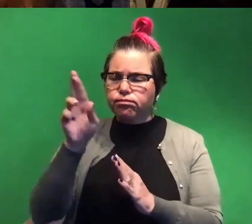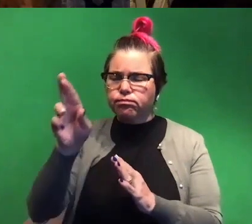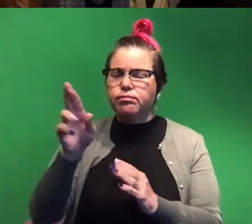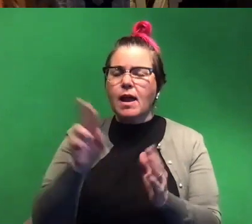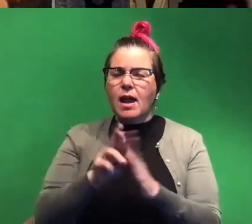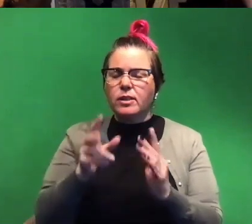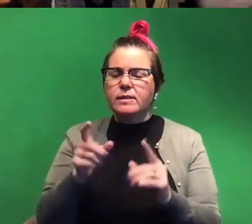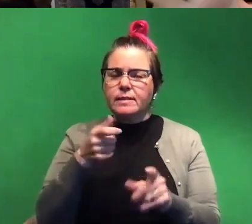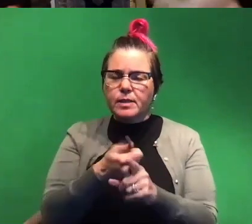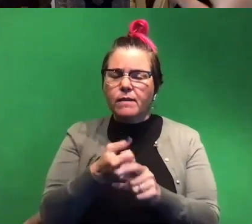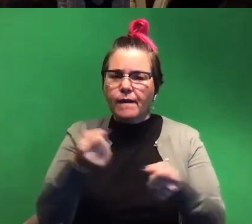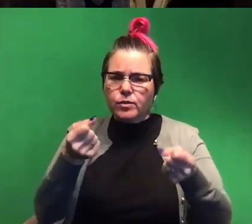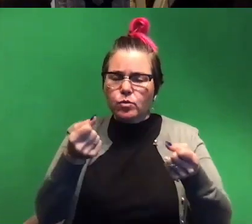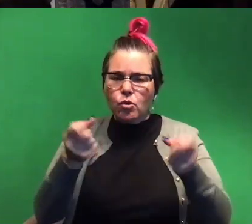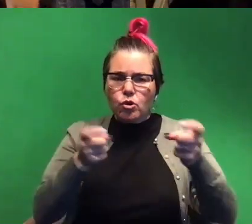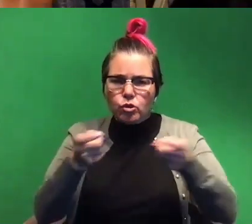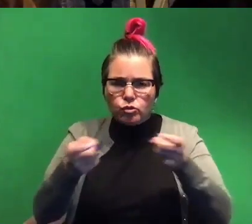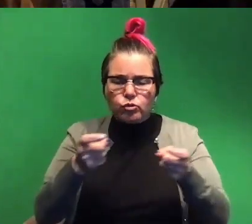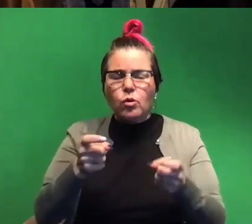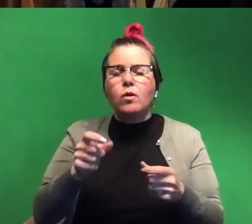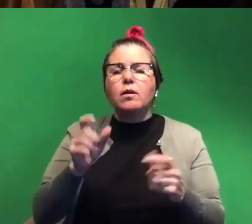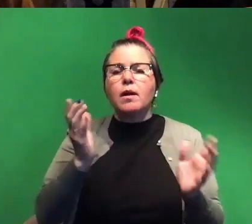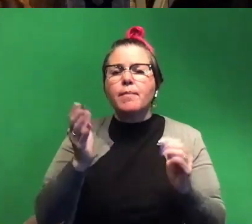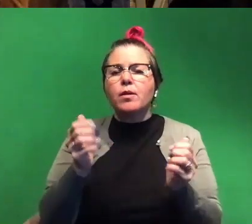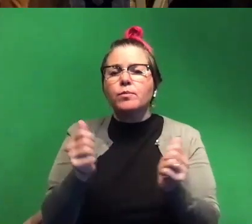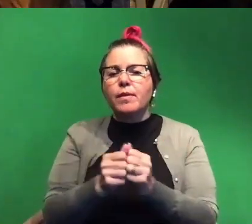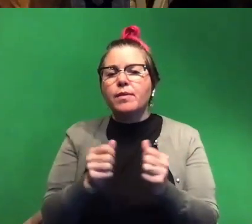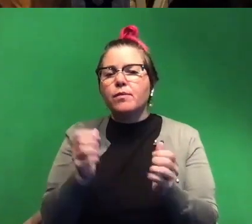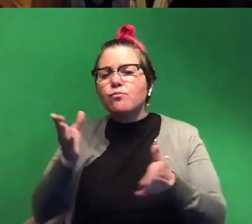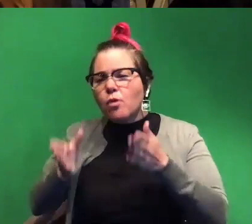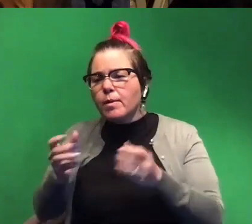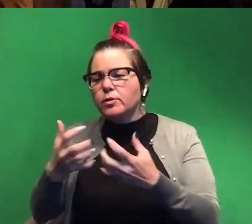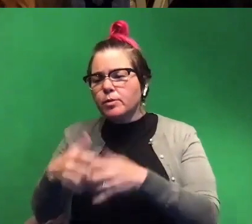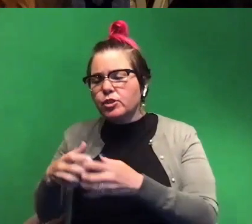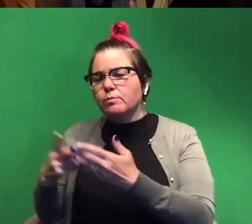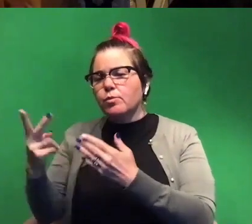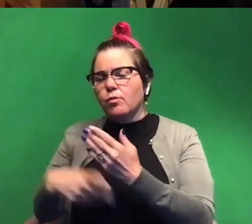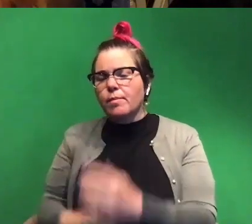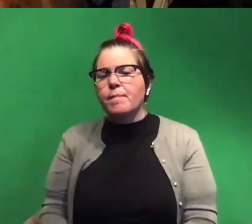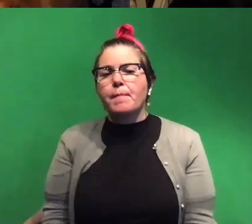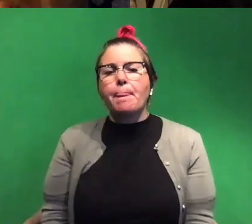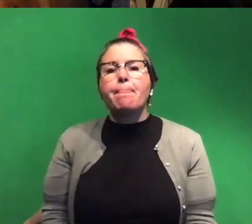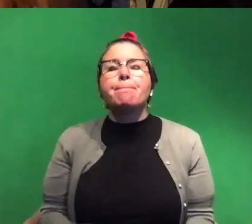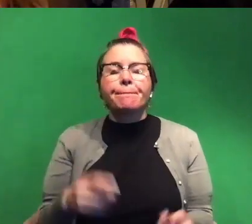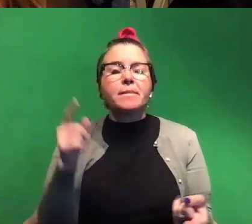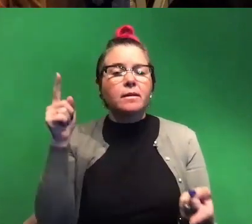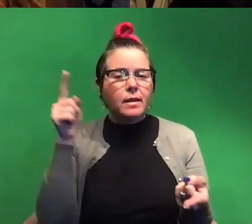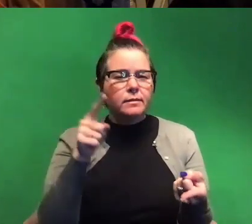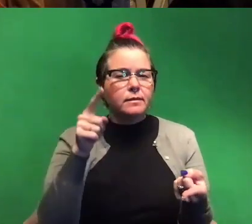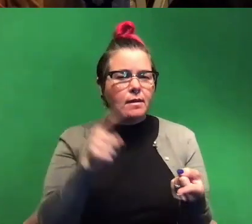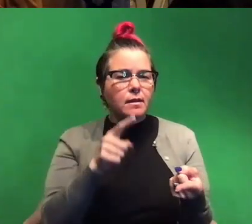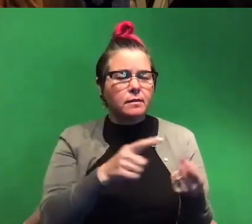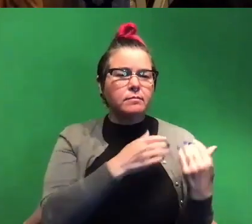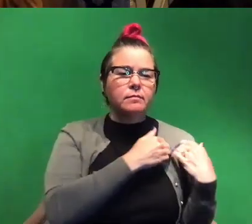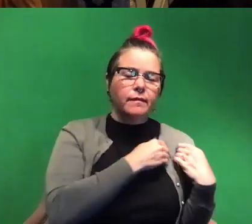opposed to kind of machines programmed to do it for them? So it's getting to be less and less, which is really